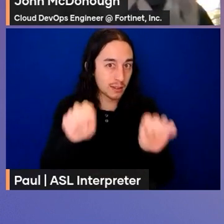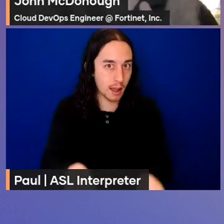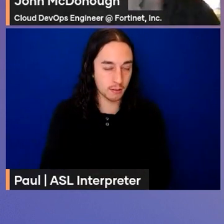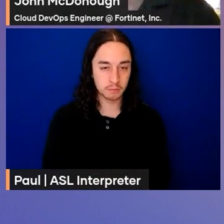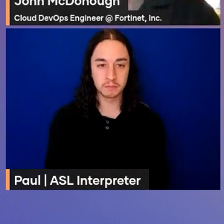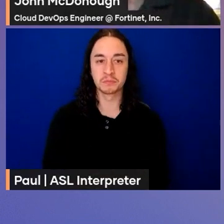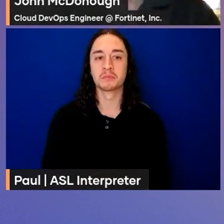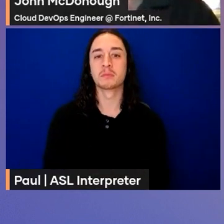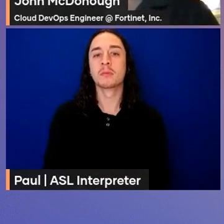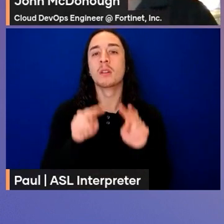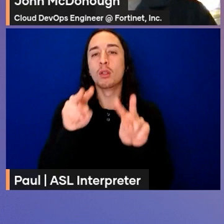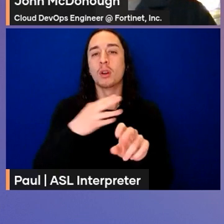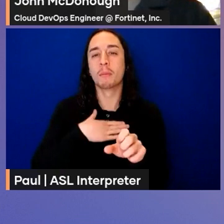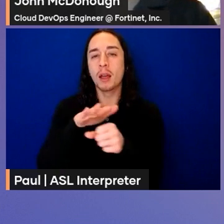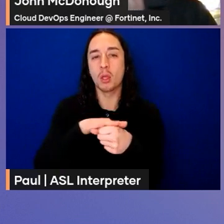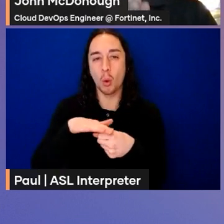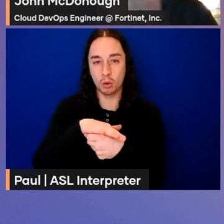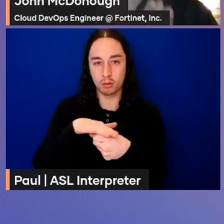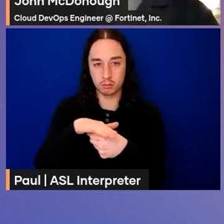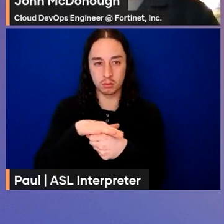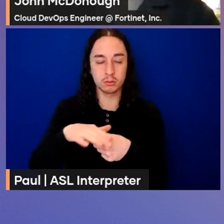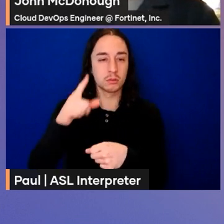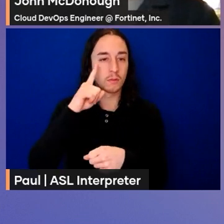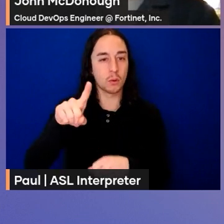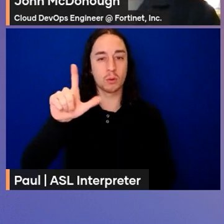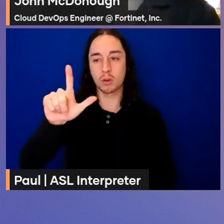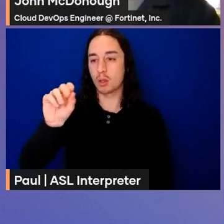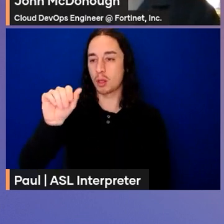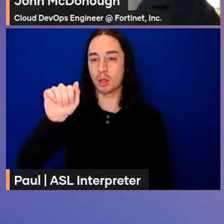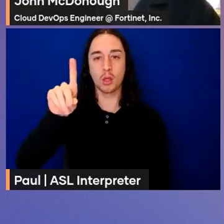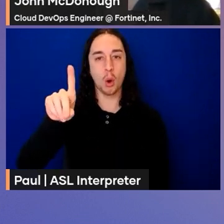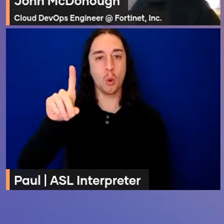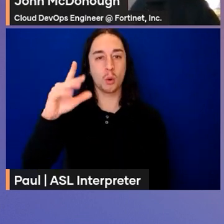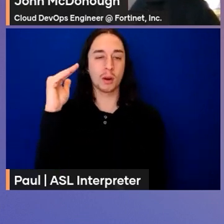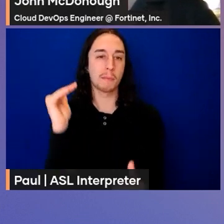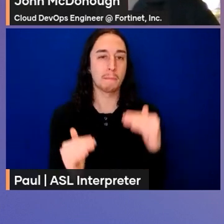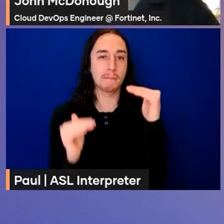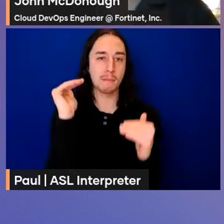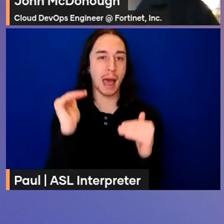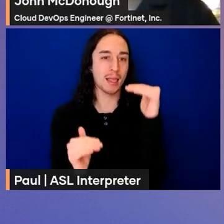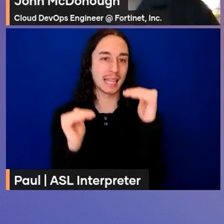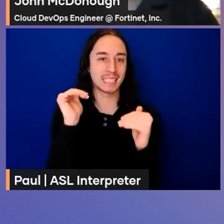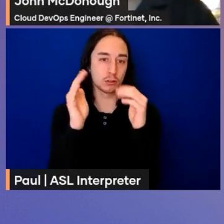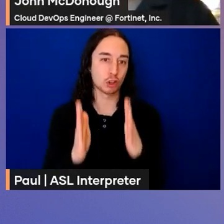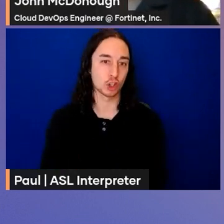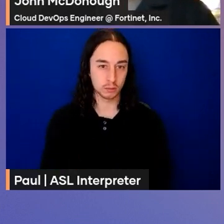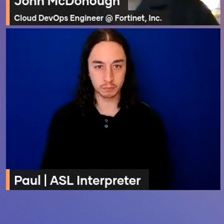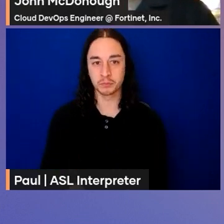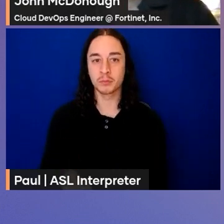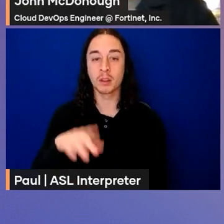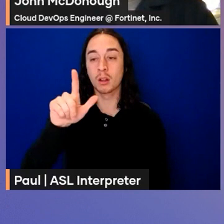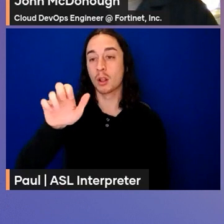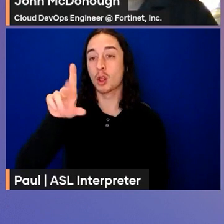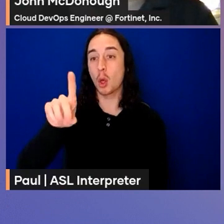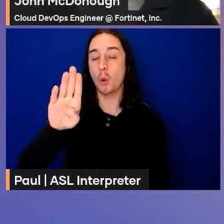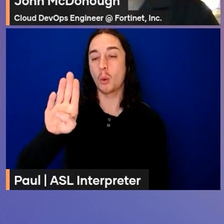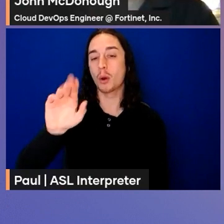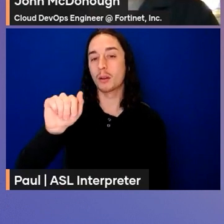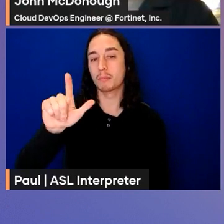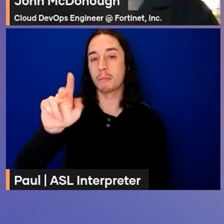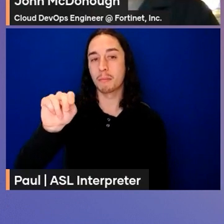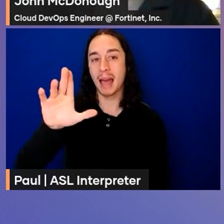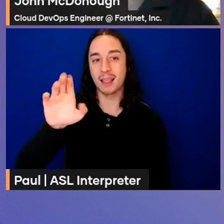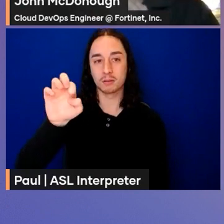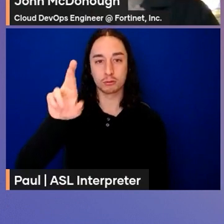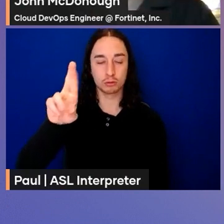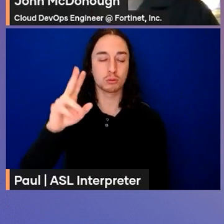my locals for a load balancer. Now this load balancer, or actually 2 load